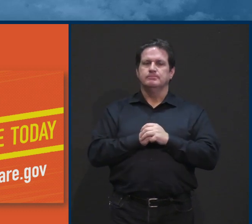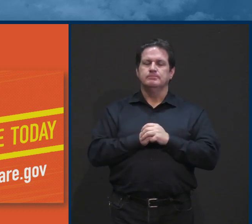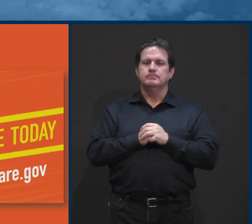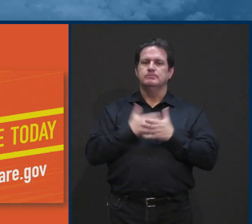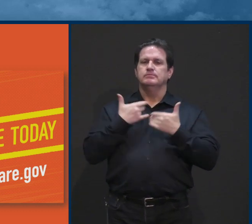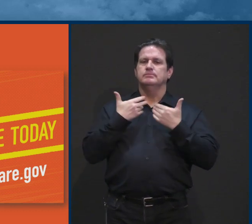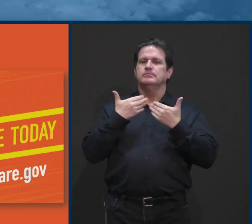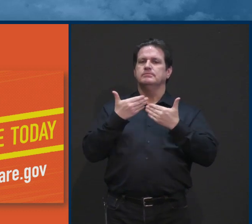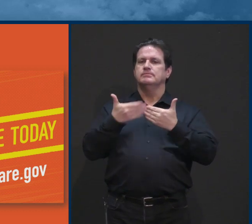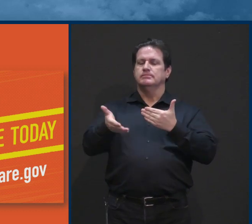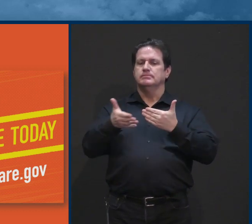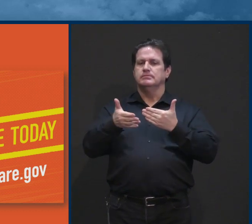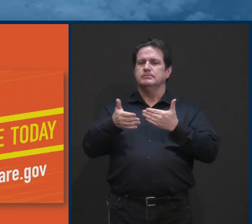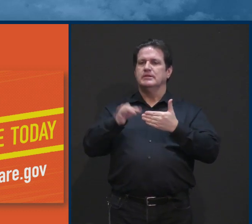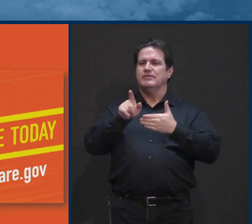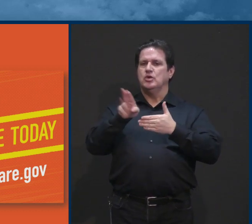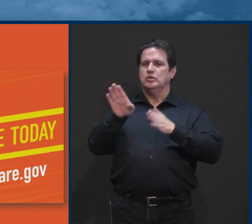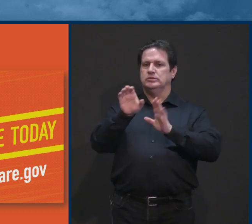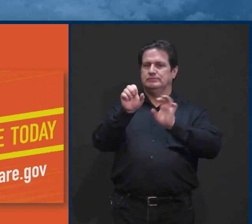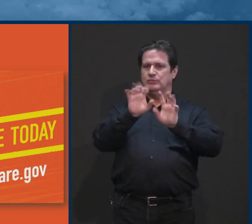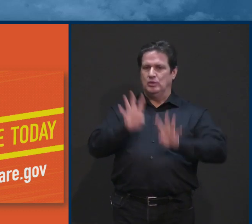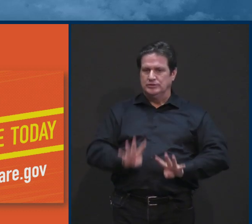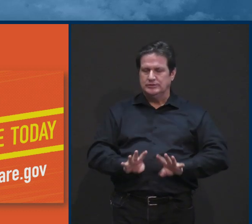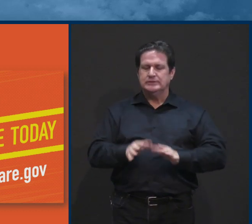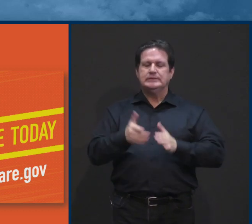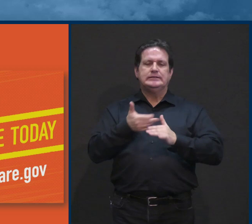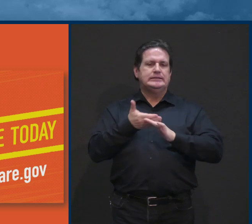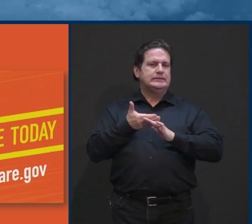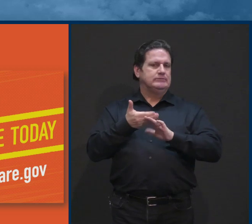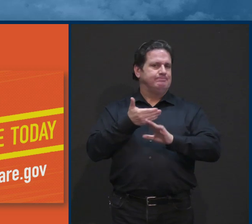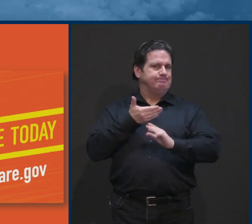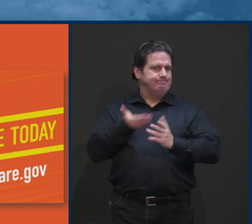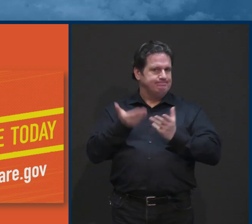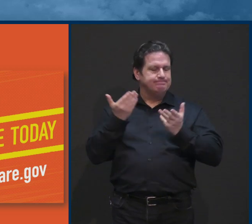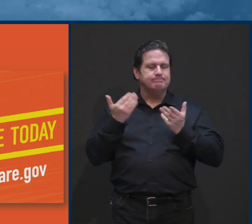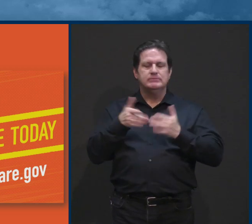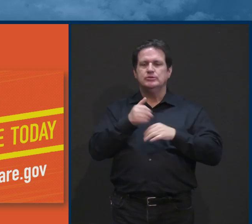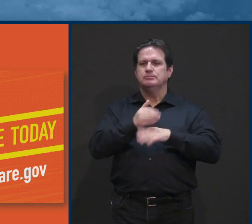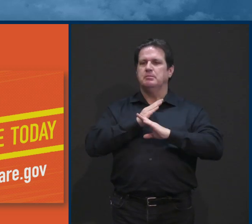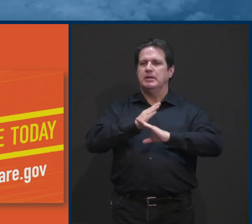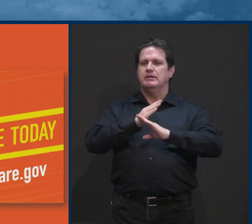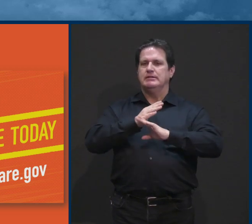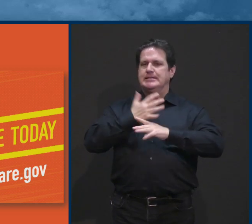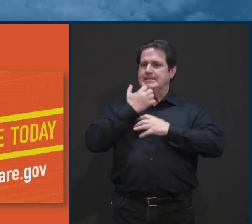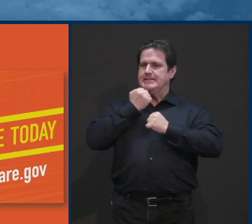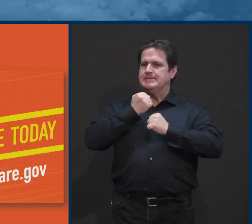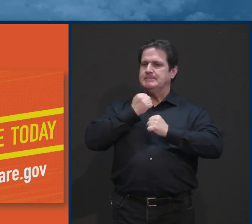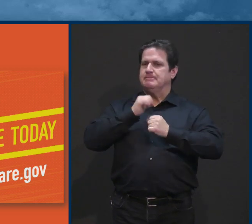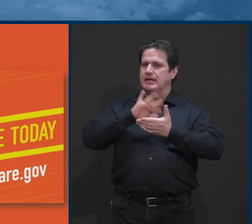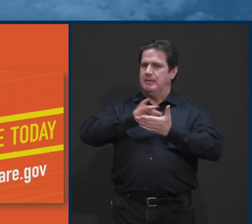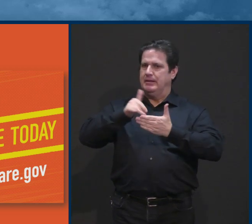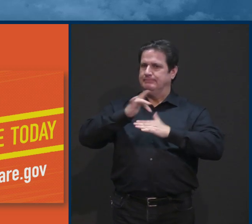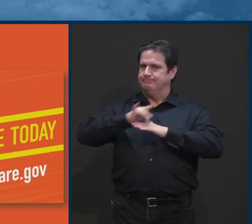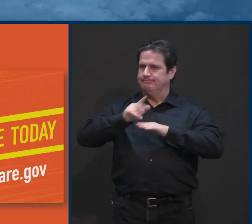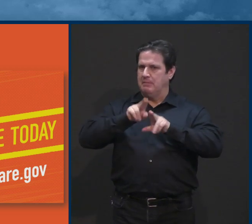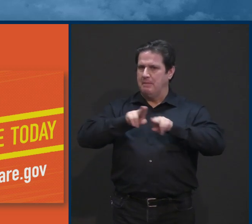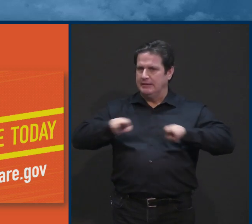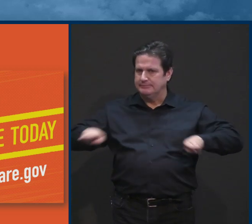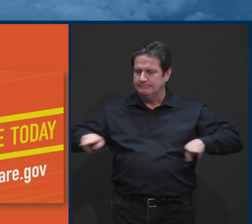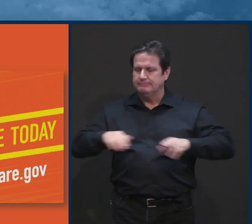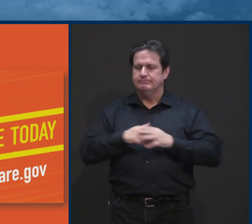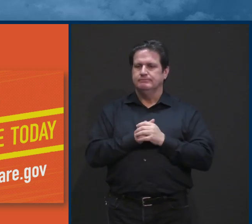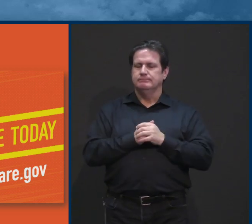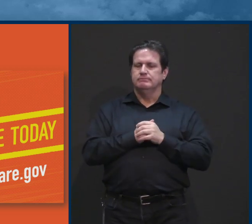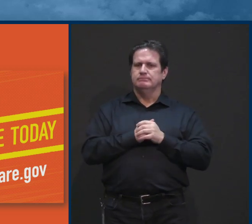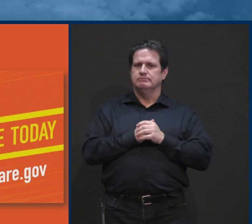move into flu season and the winter, to make sure that we protect and preserve that hospital capacity. I'm going